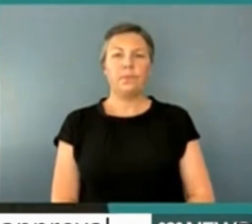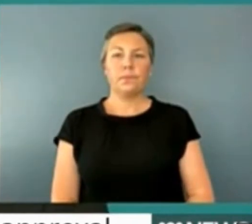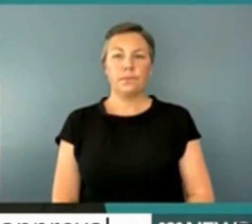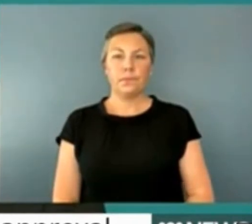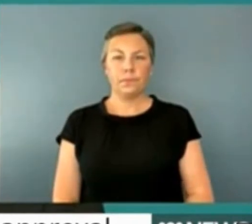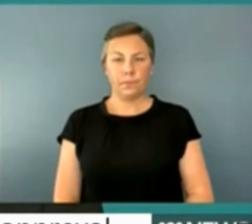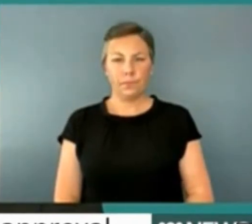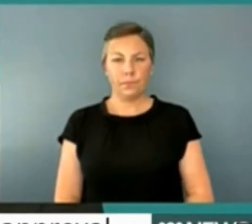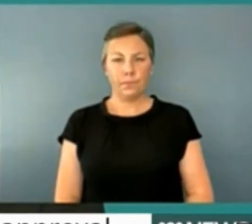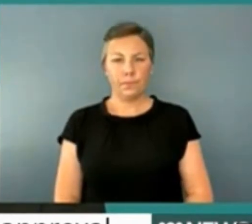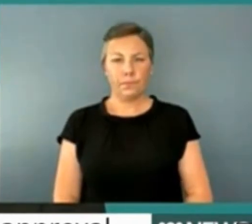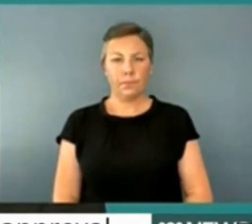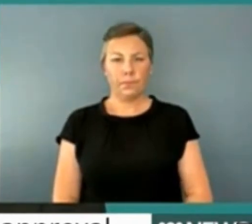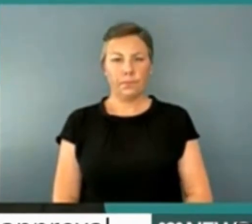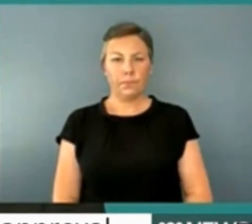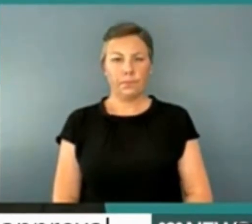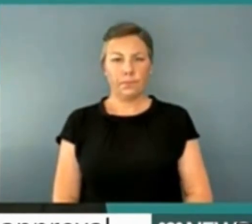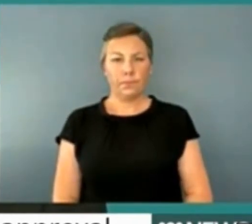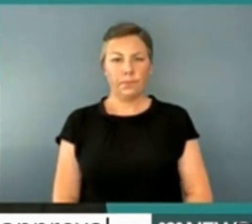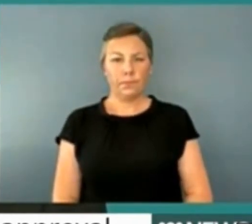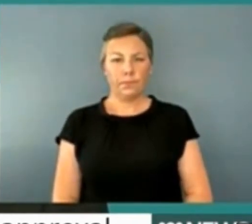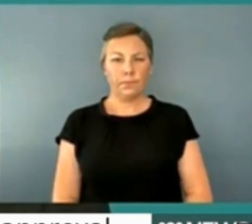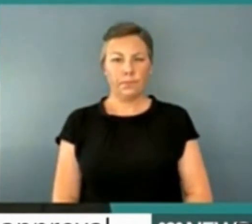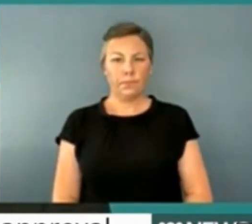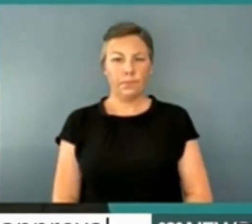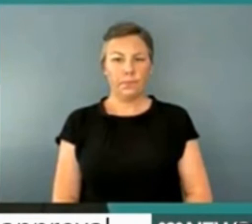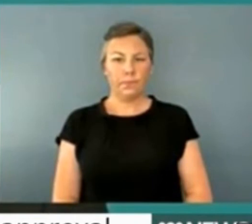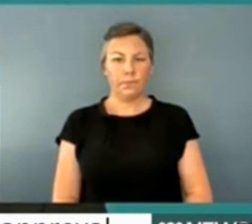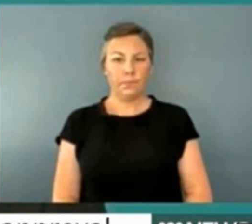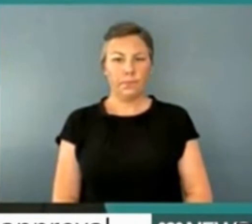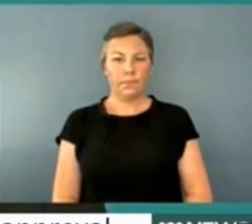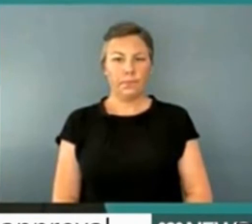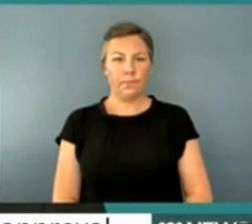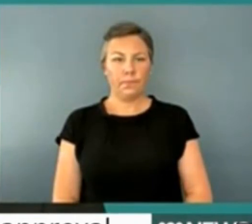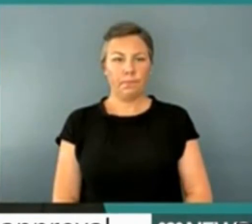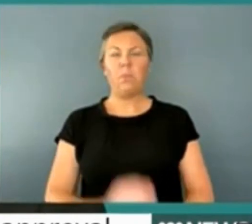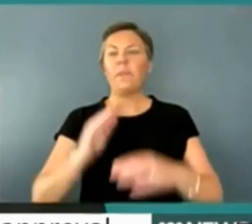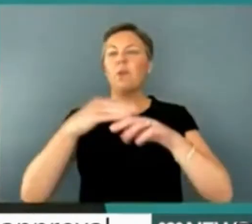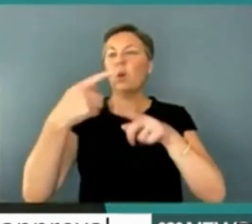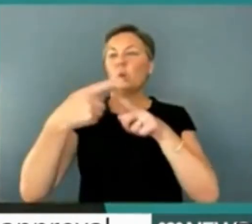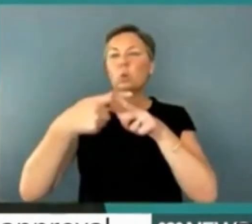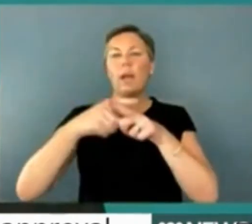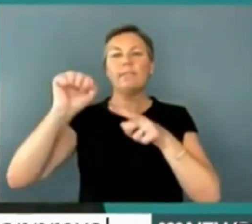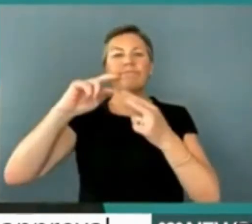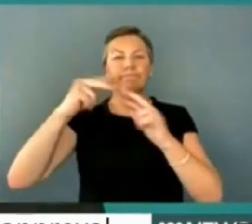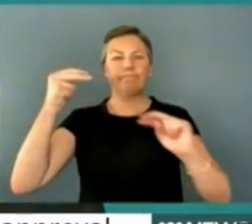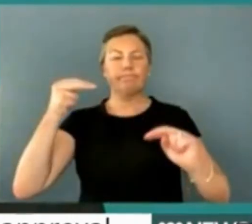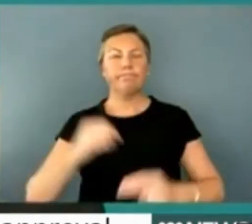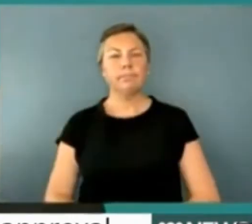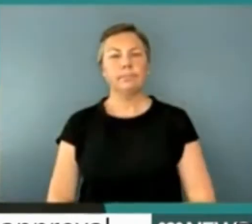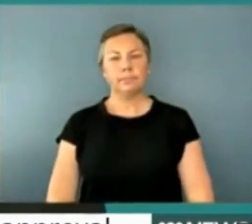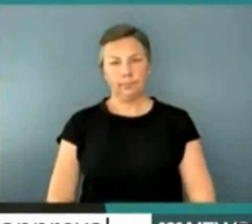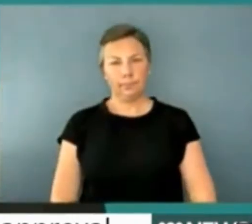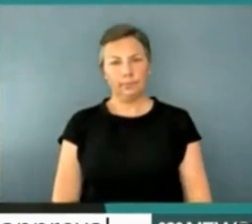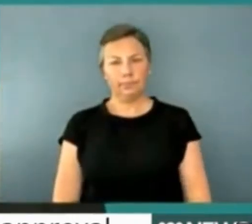is important? And secondly, with the UK strain, is it the priority of returning Australians? Is that the